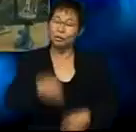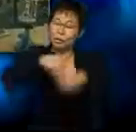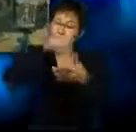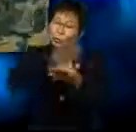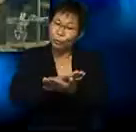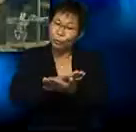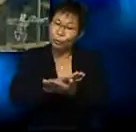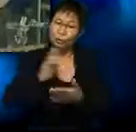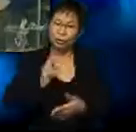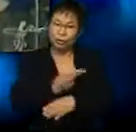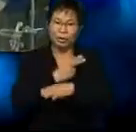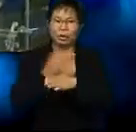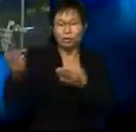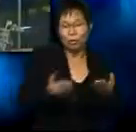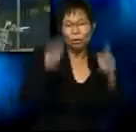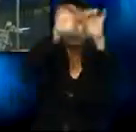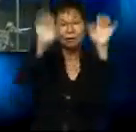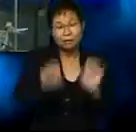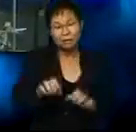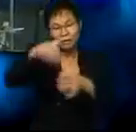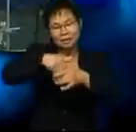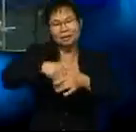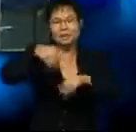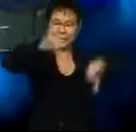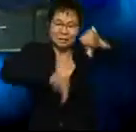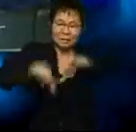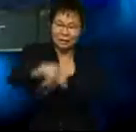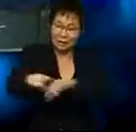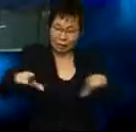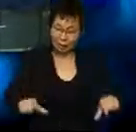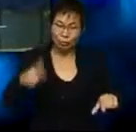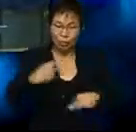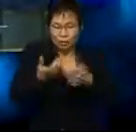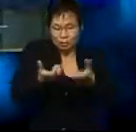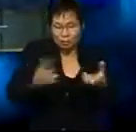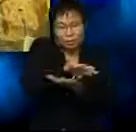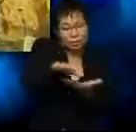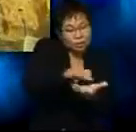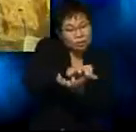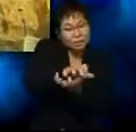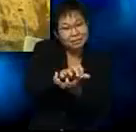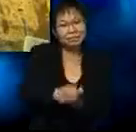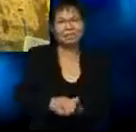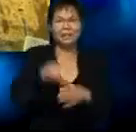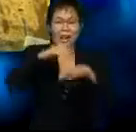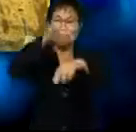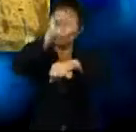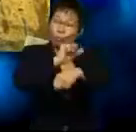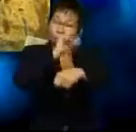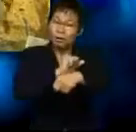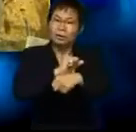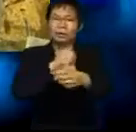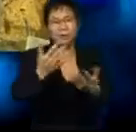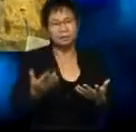In schools, we carry out experiments in a science lab where we separate mixtures. At work,